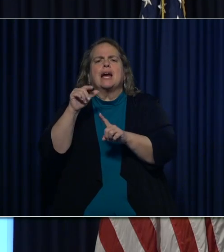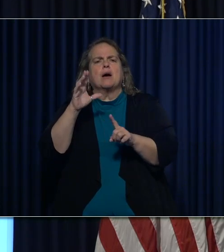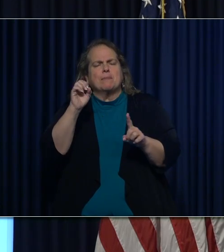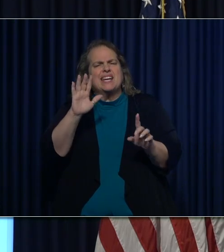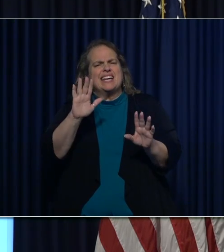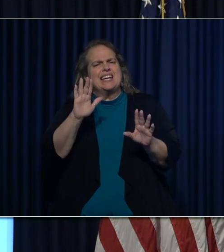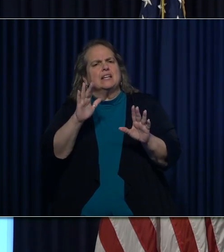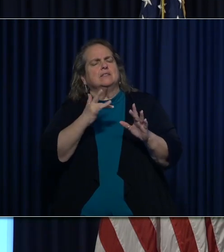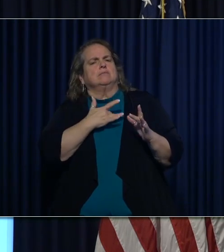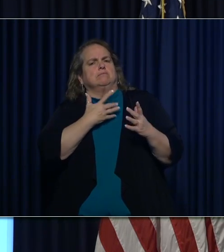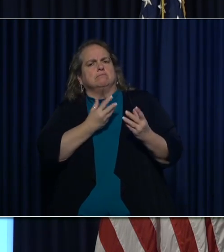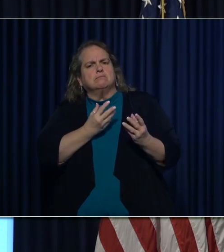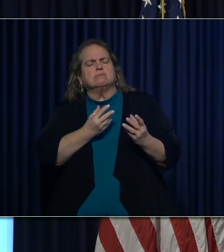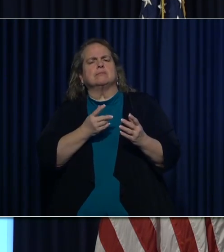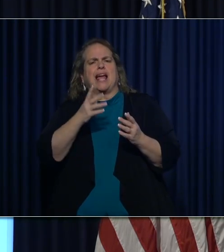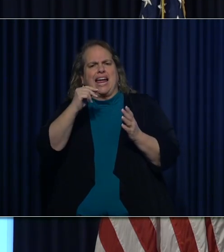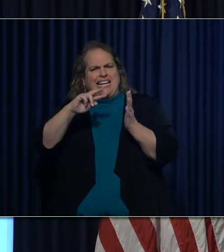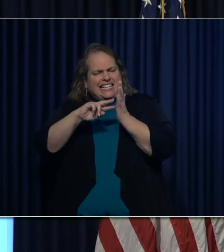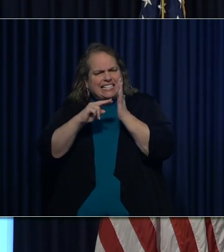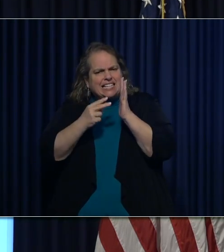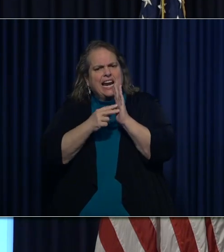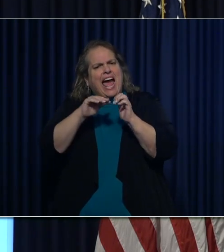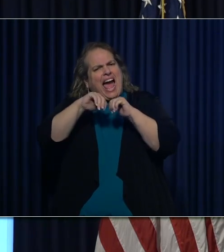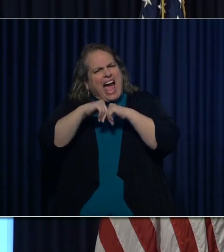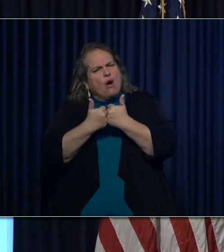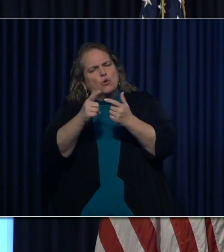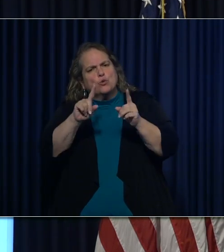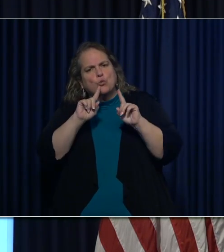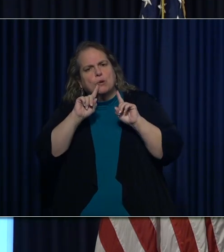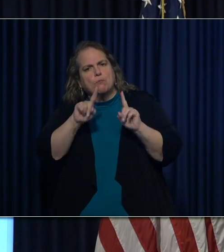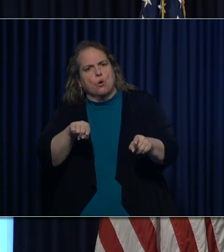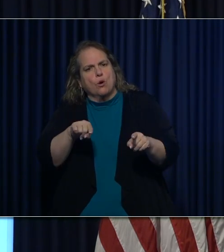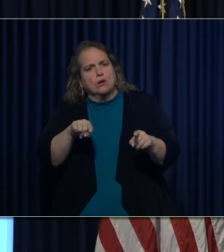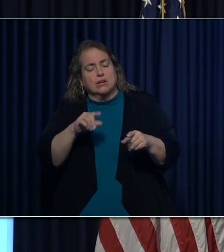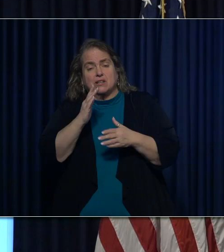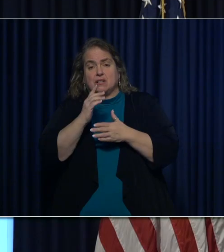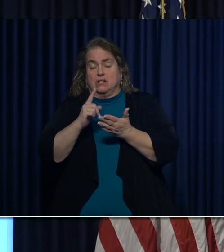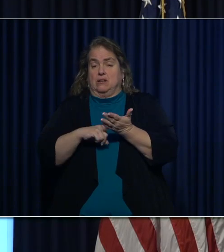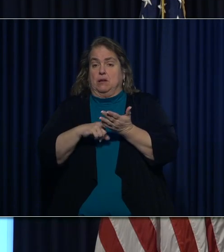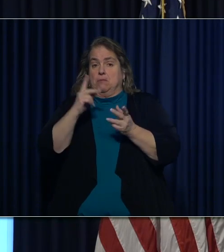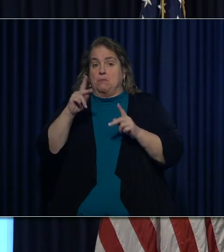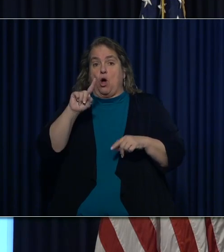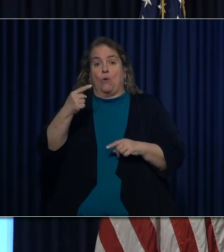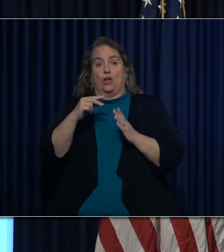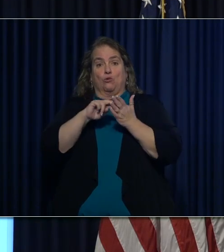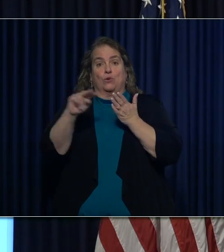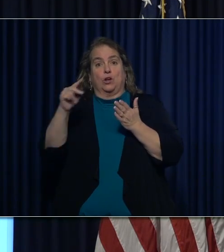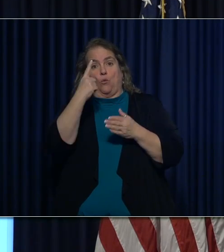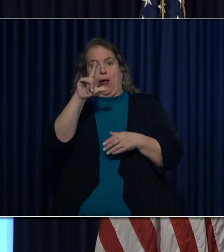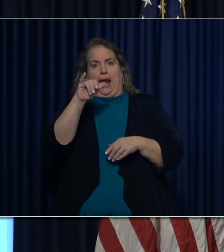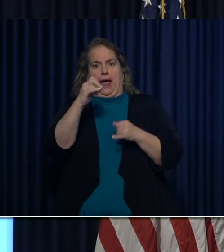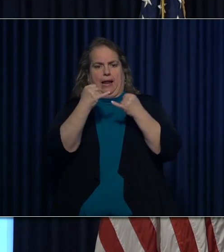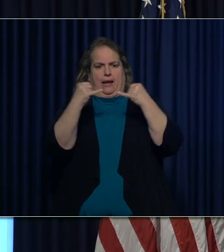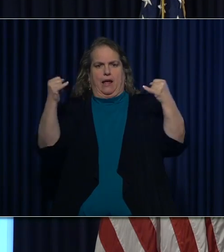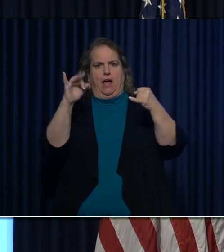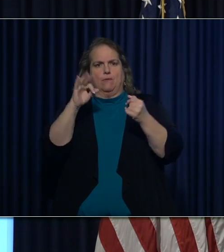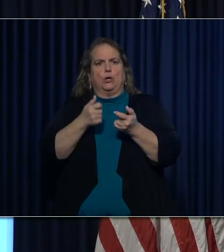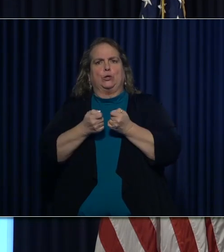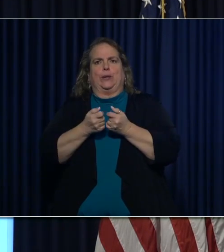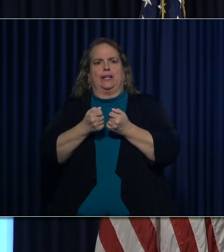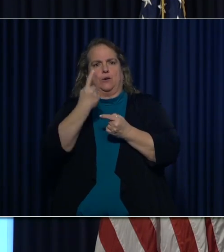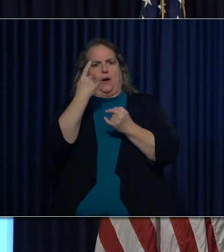and intentional about how you report. Sometimes people will only read one line of a tweet or one tweet